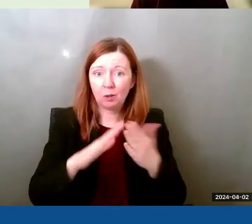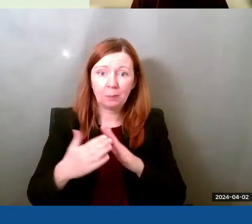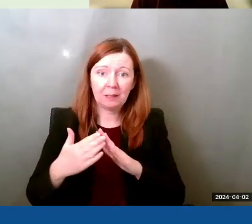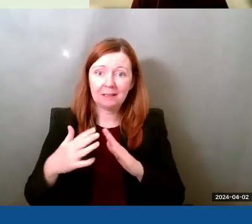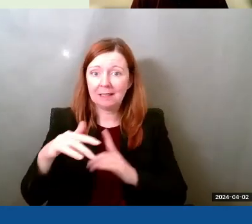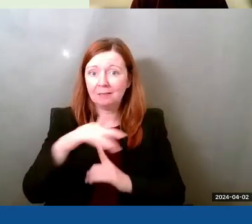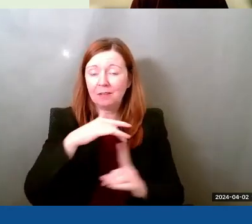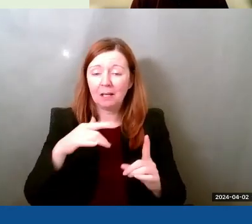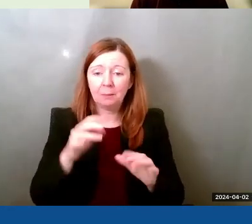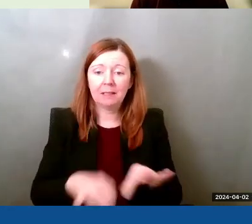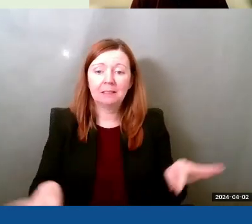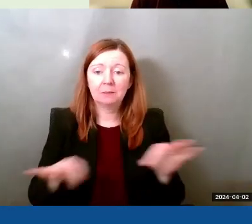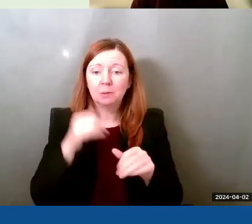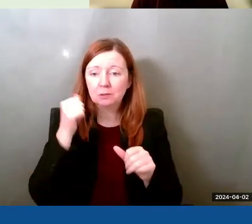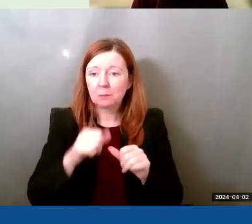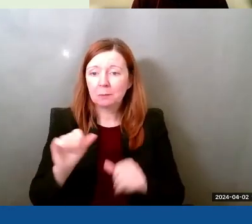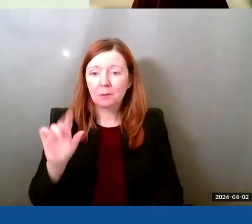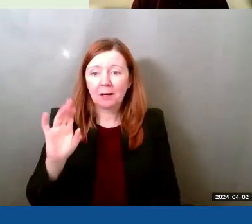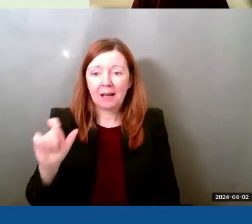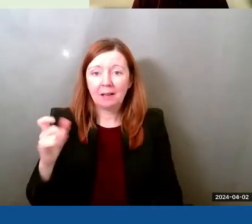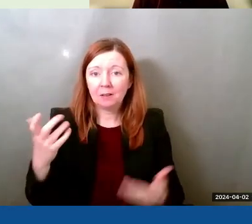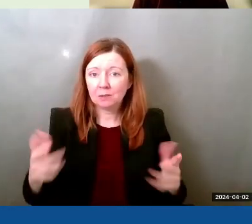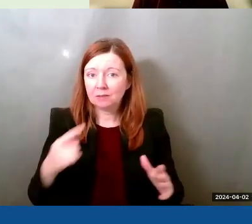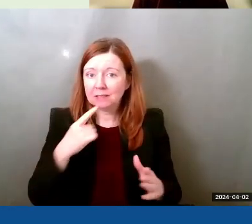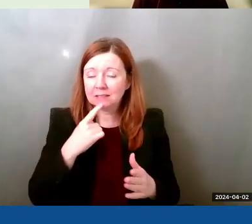important to remember, Alex already said this